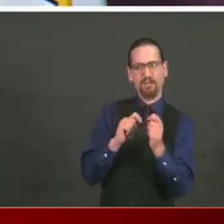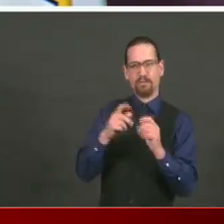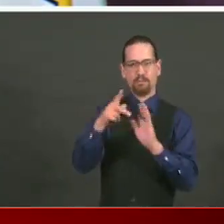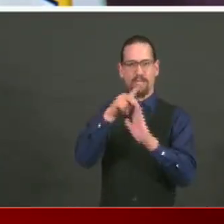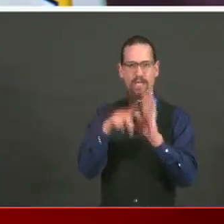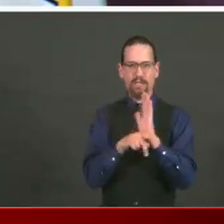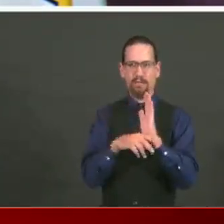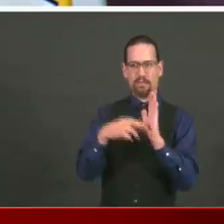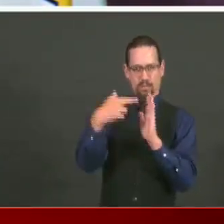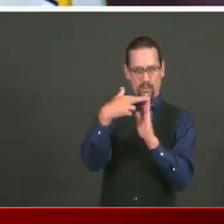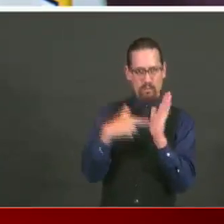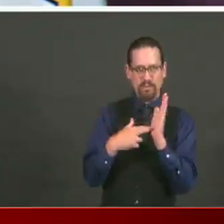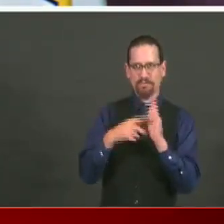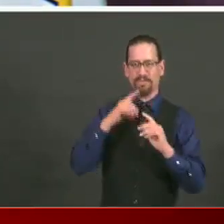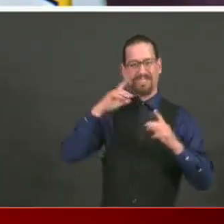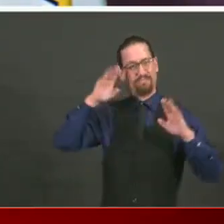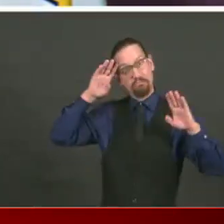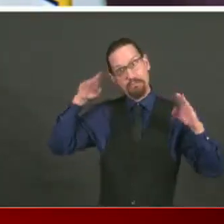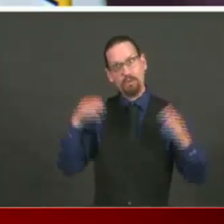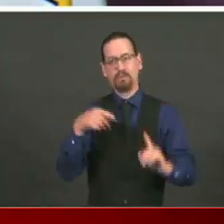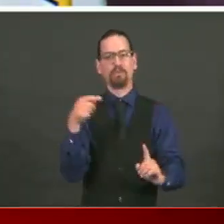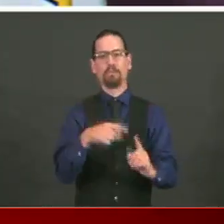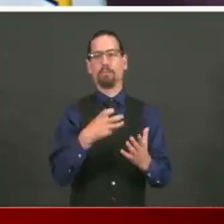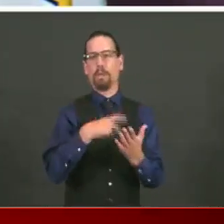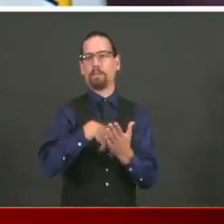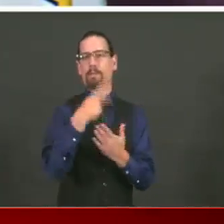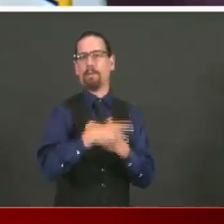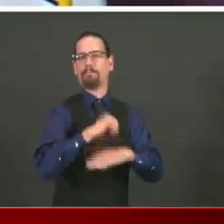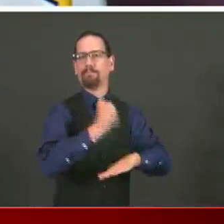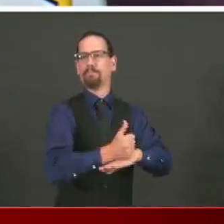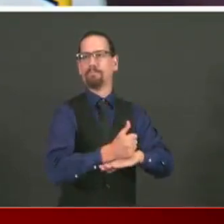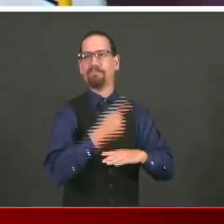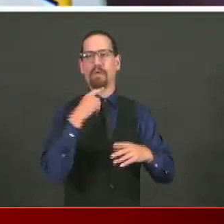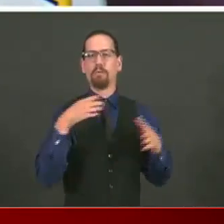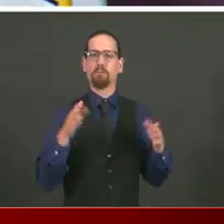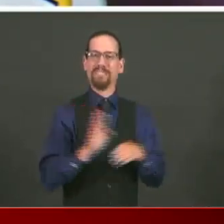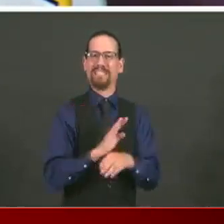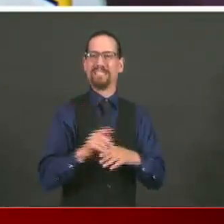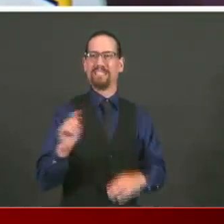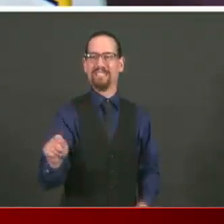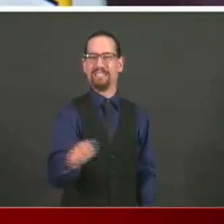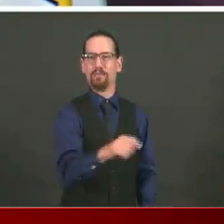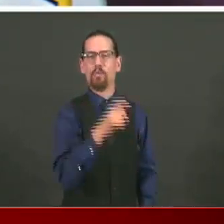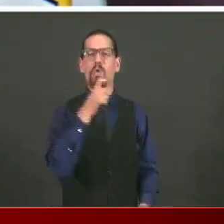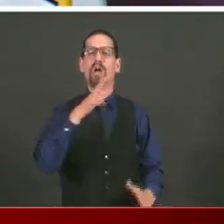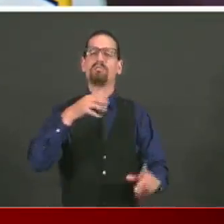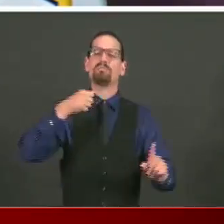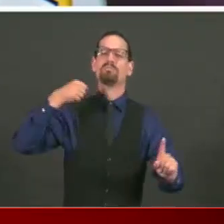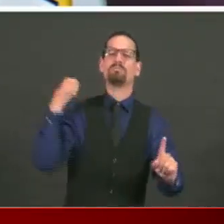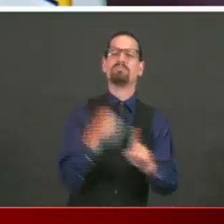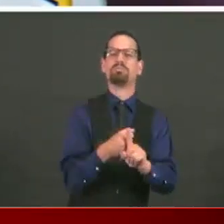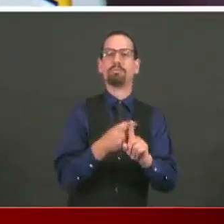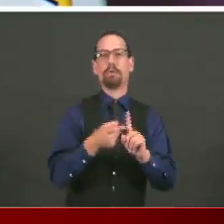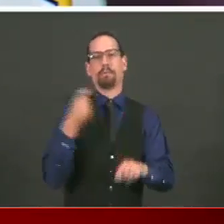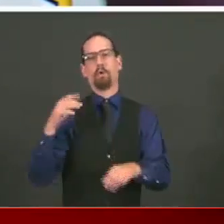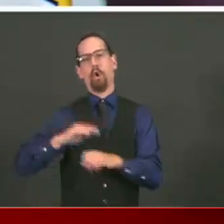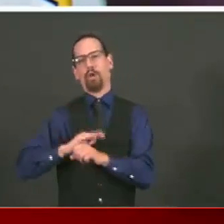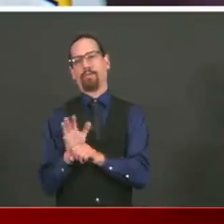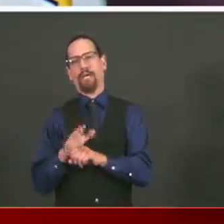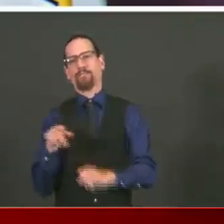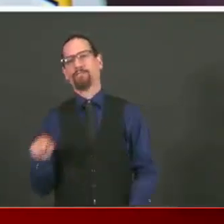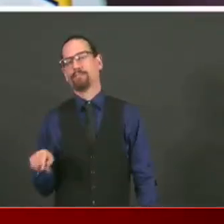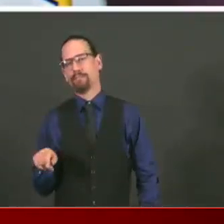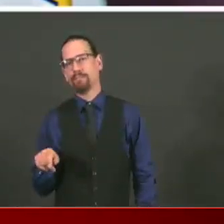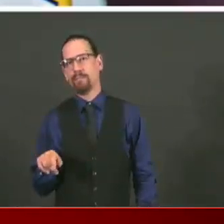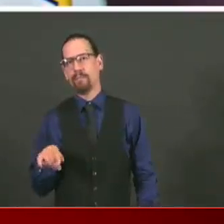program on businesses hit by COVID. So it's kind of making lemonade out of lemons. And I'm actually happy about this.